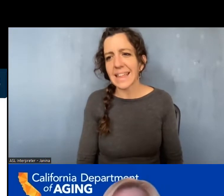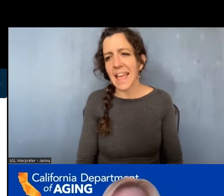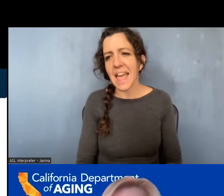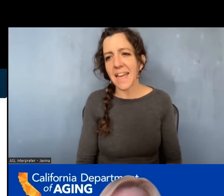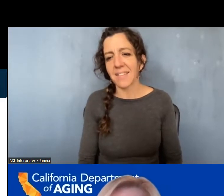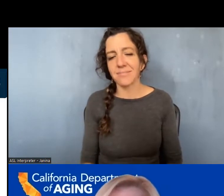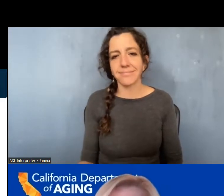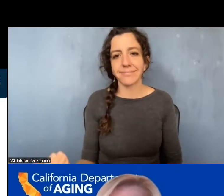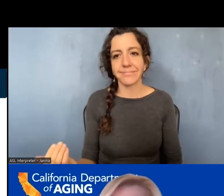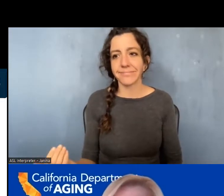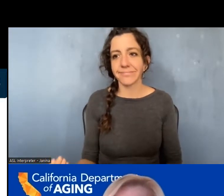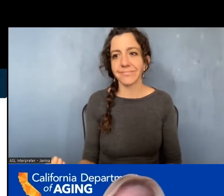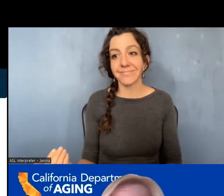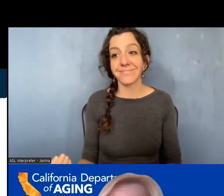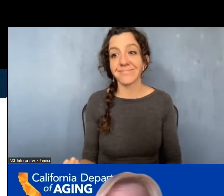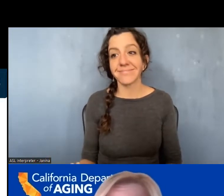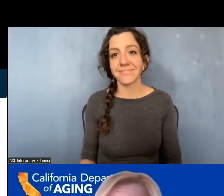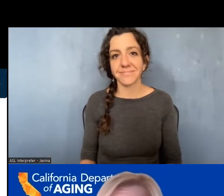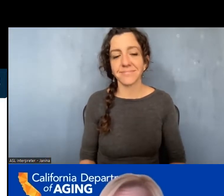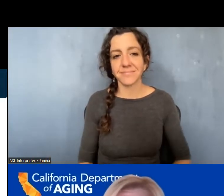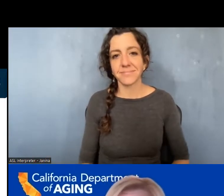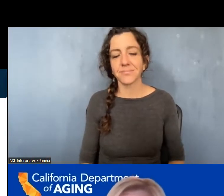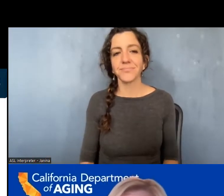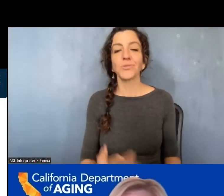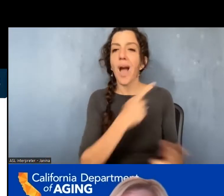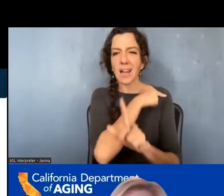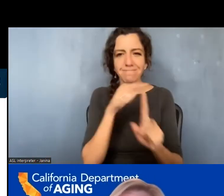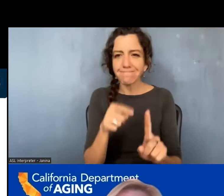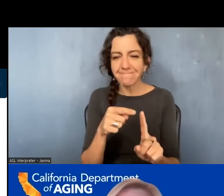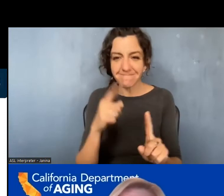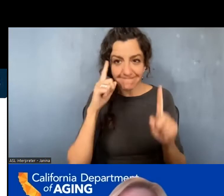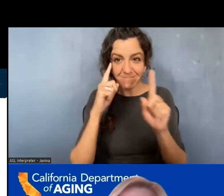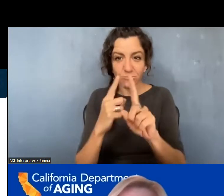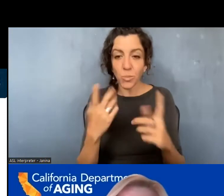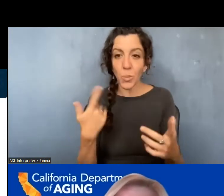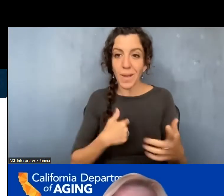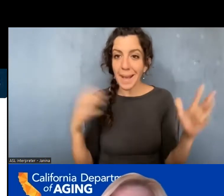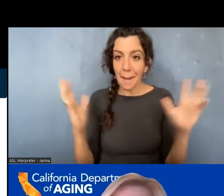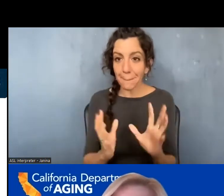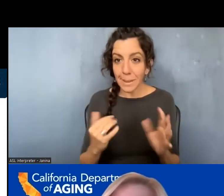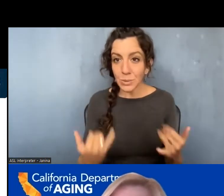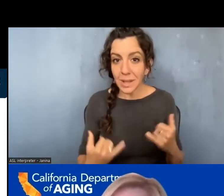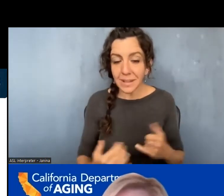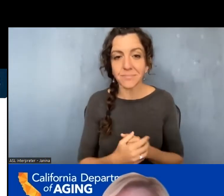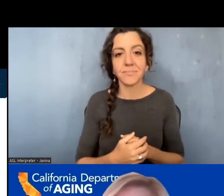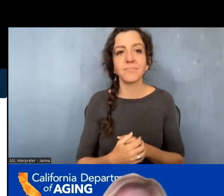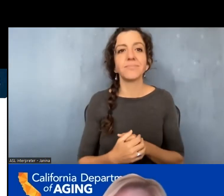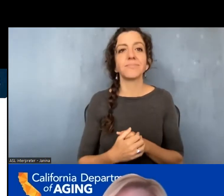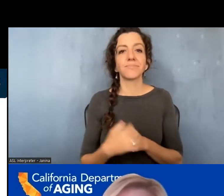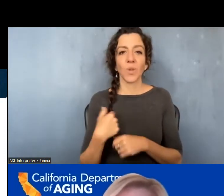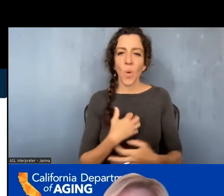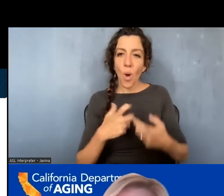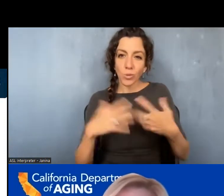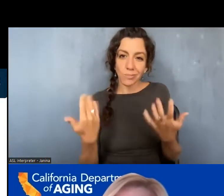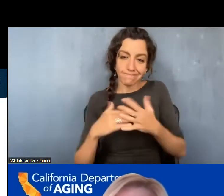So to take our focus back to why we're here together today, we are recapping some tremendous